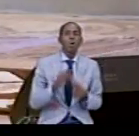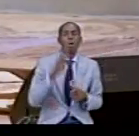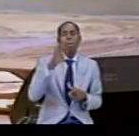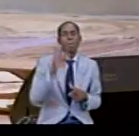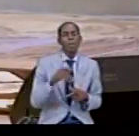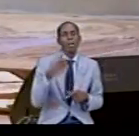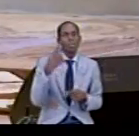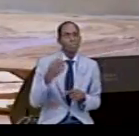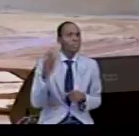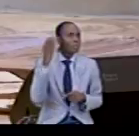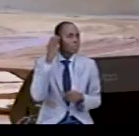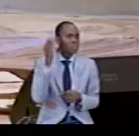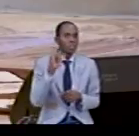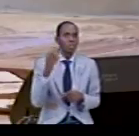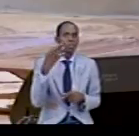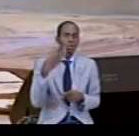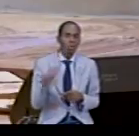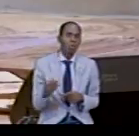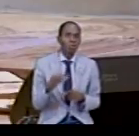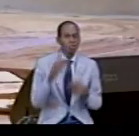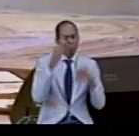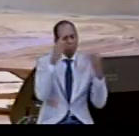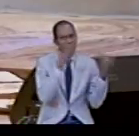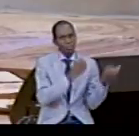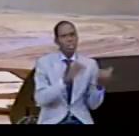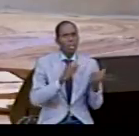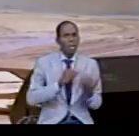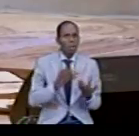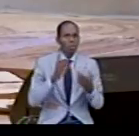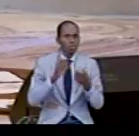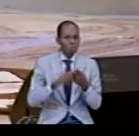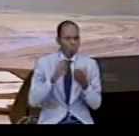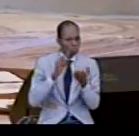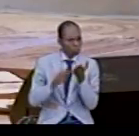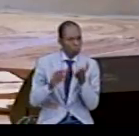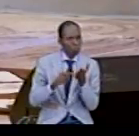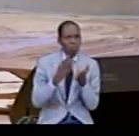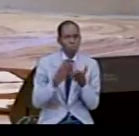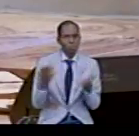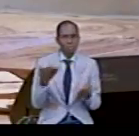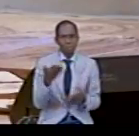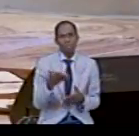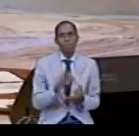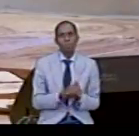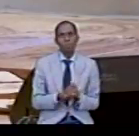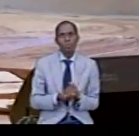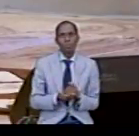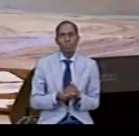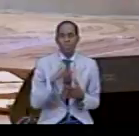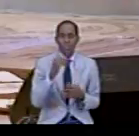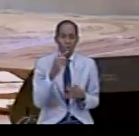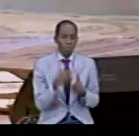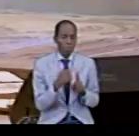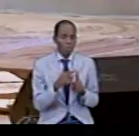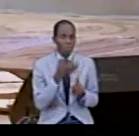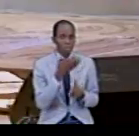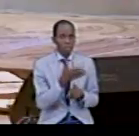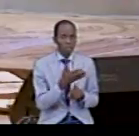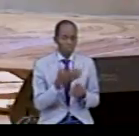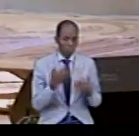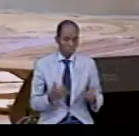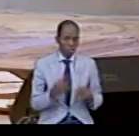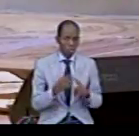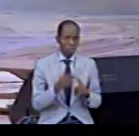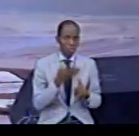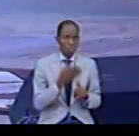hearing of fears I want you to notice something here the present tense he therefore